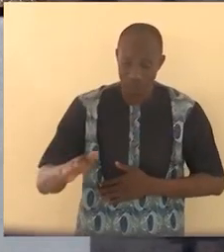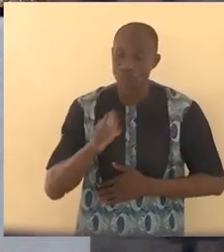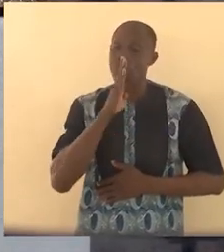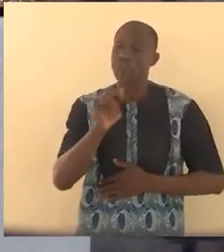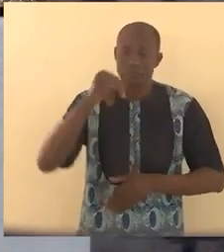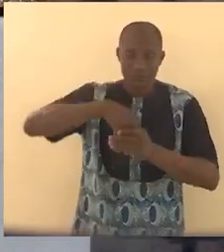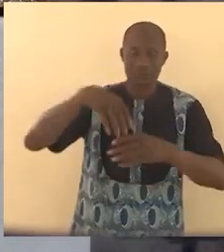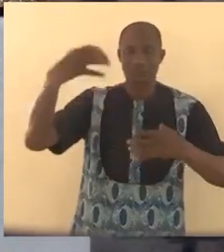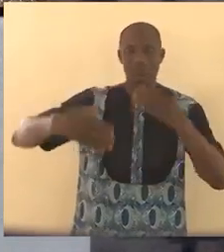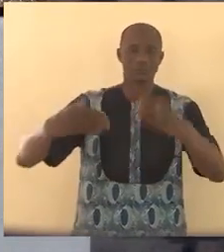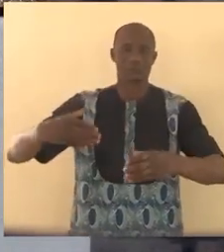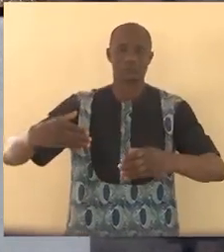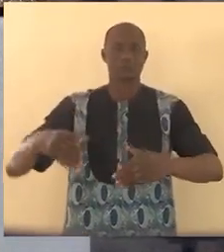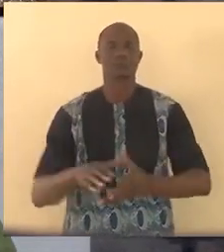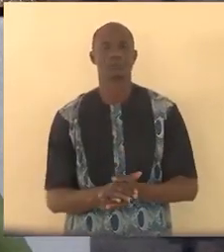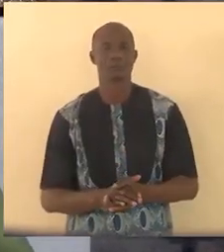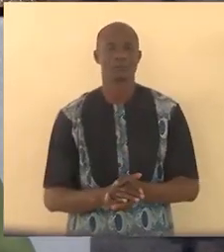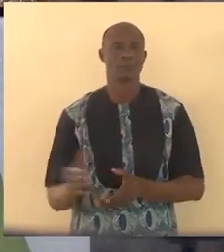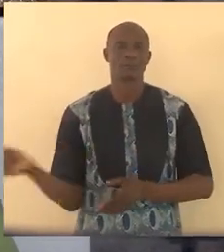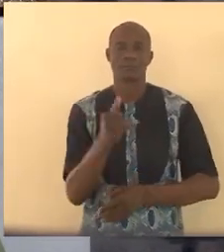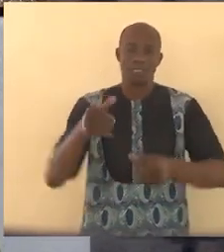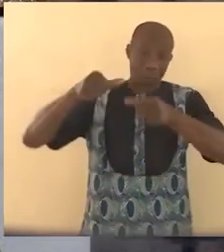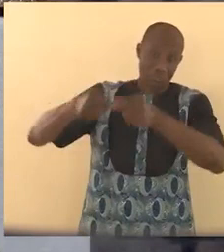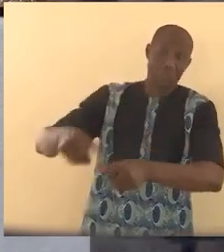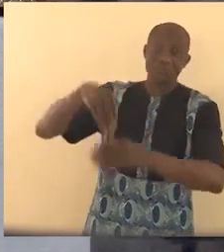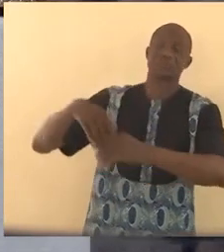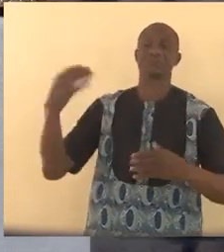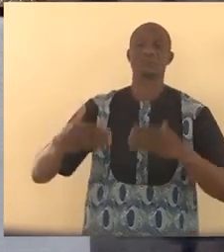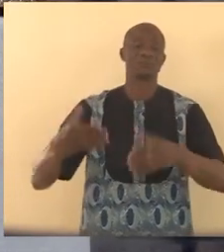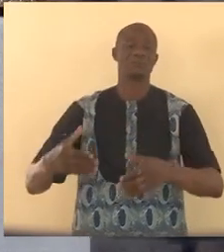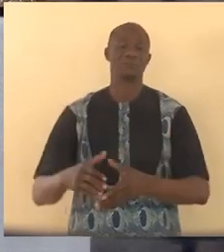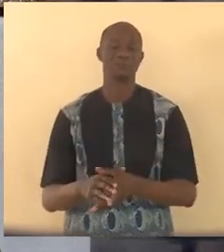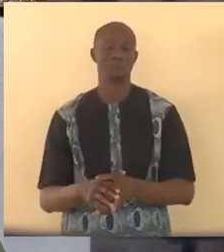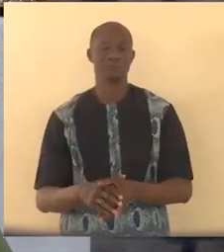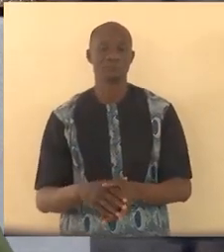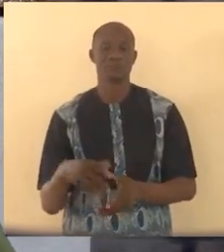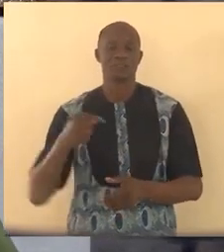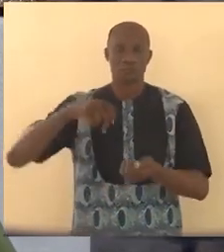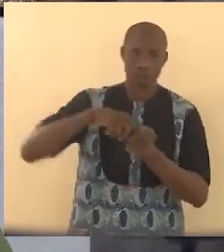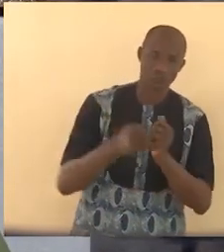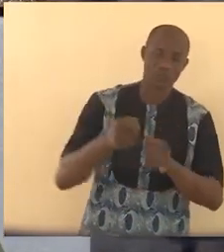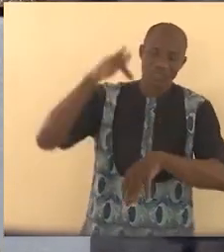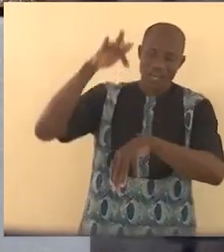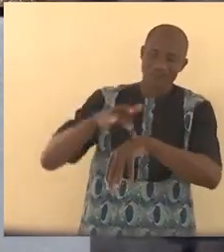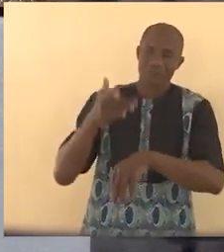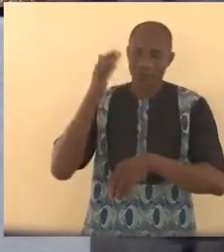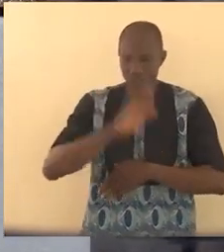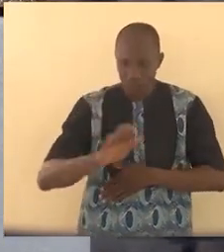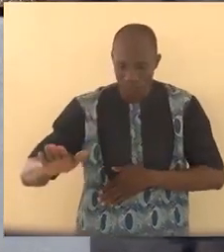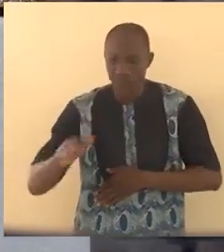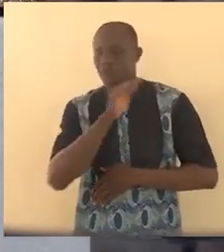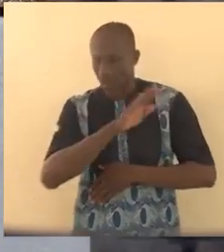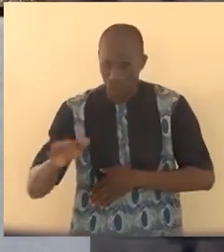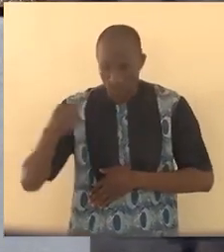court. And they have remained in court And the problem begin to affect their children's